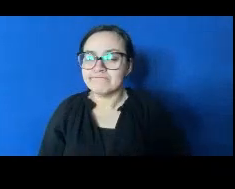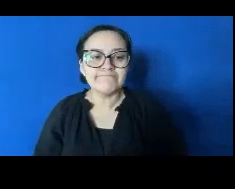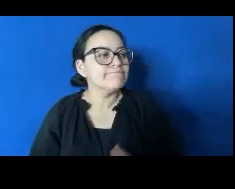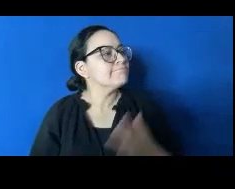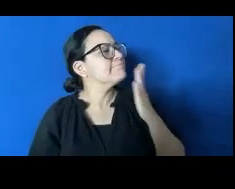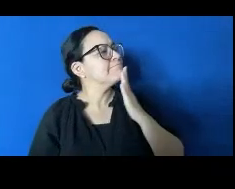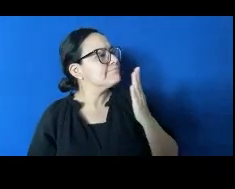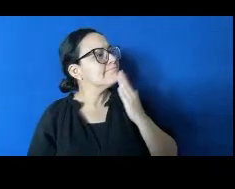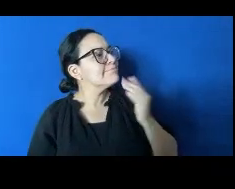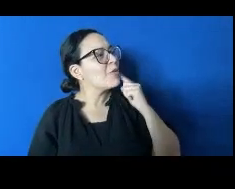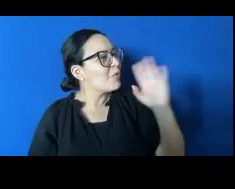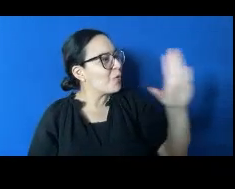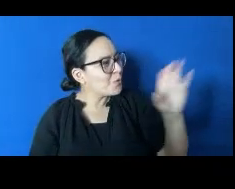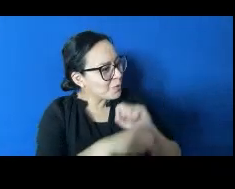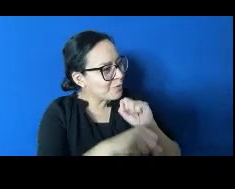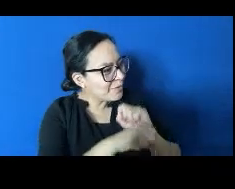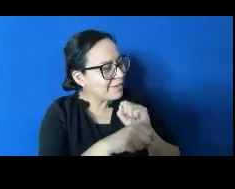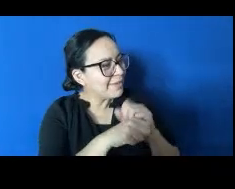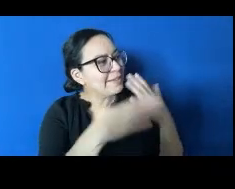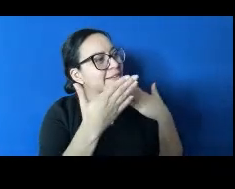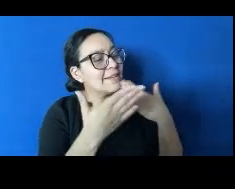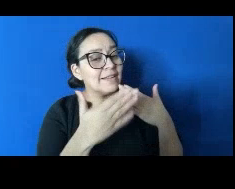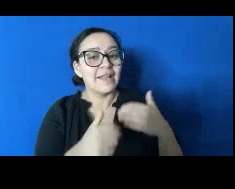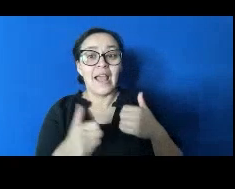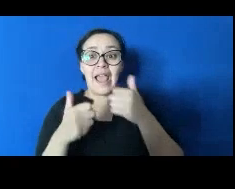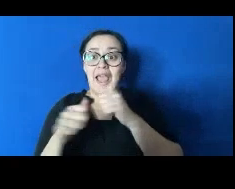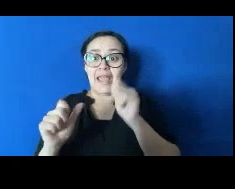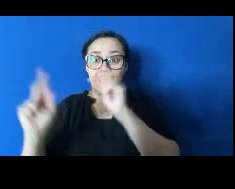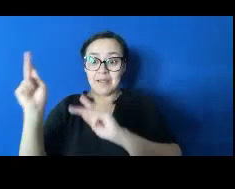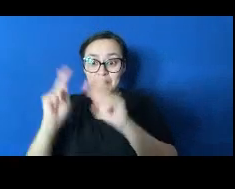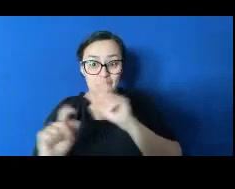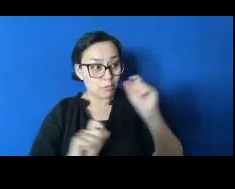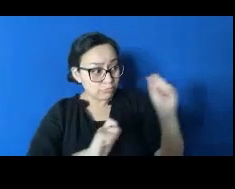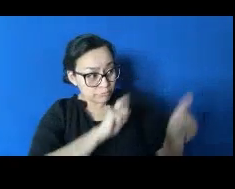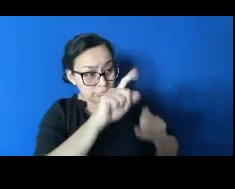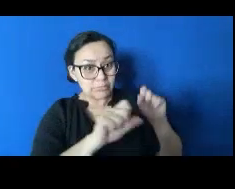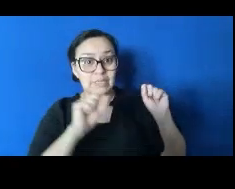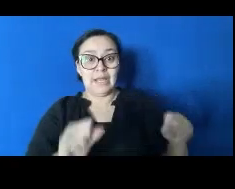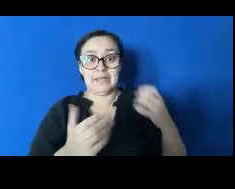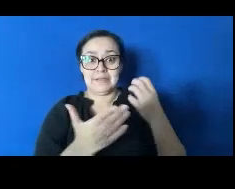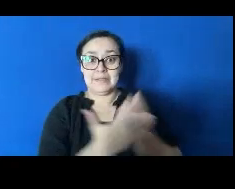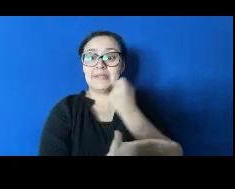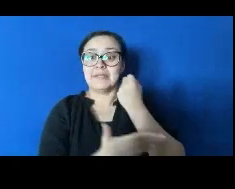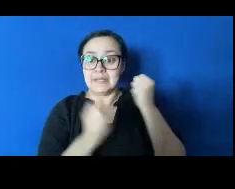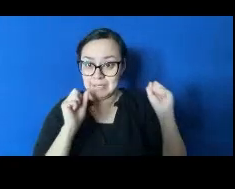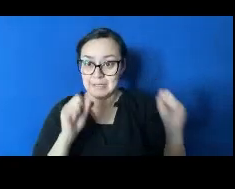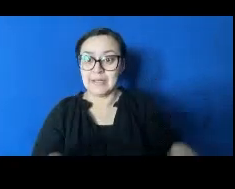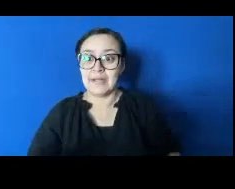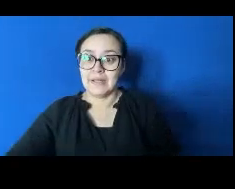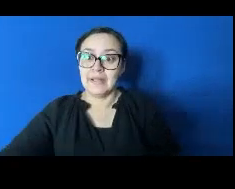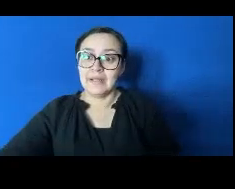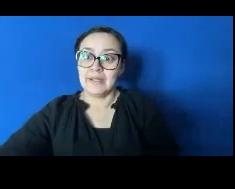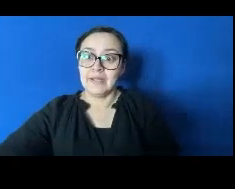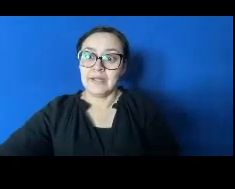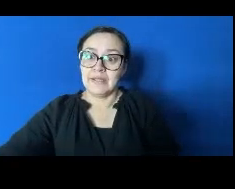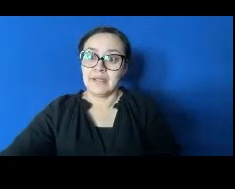homework and make decisions. The government, that is. I invite any person that want to